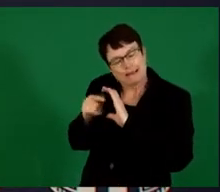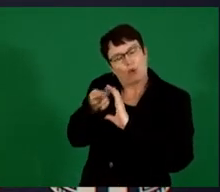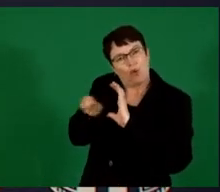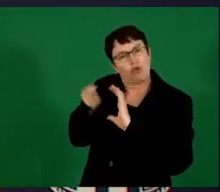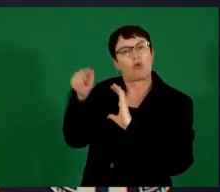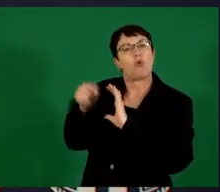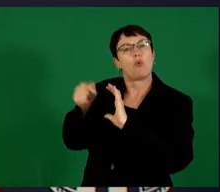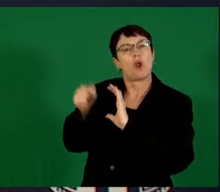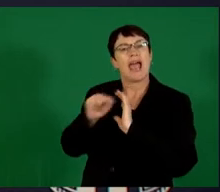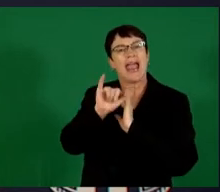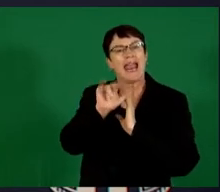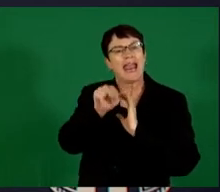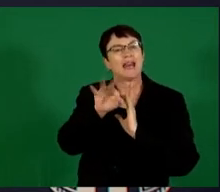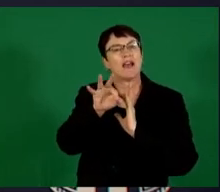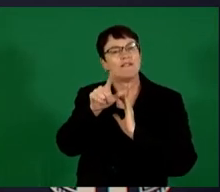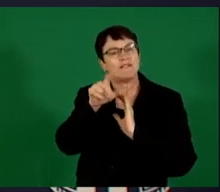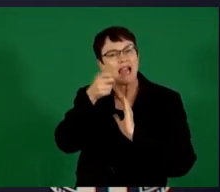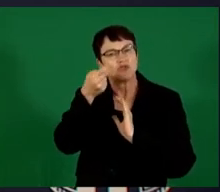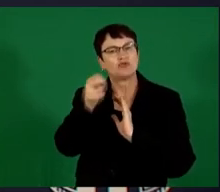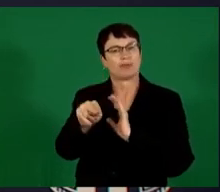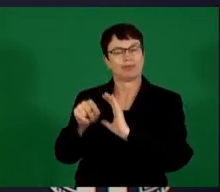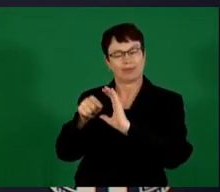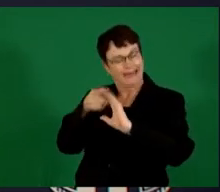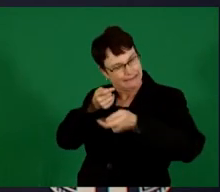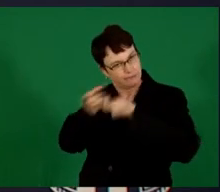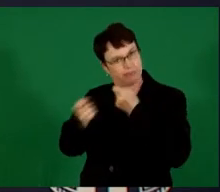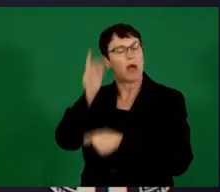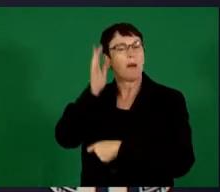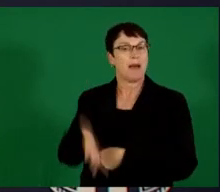the midpoint of the inflation